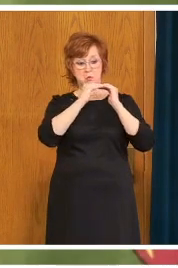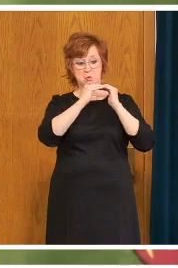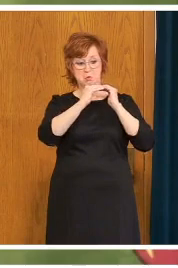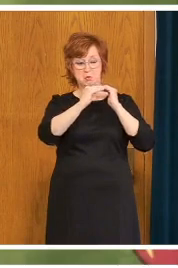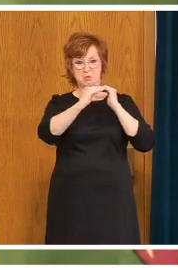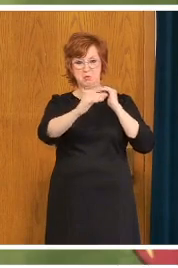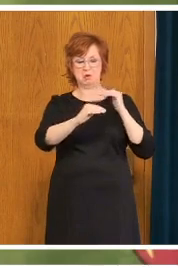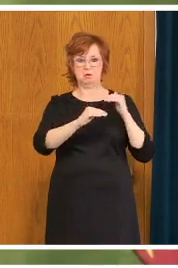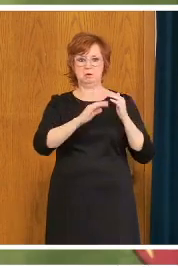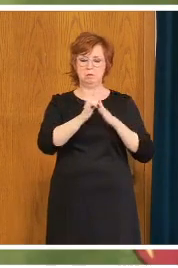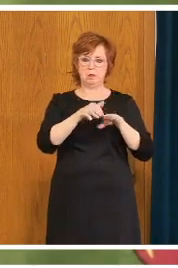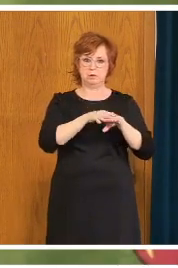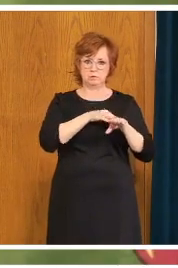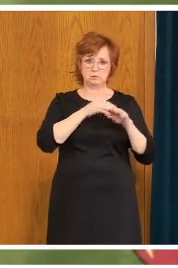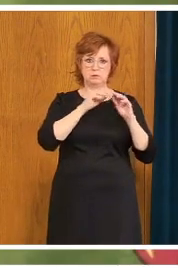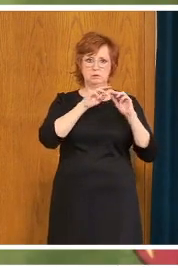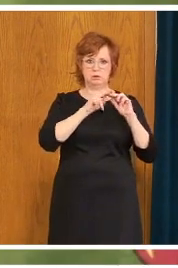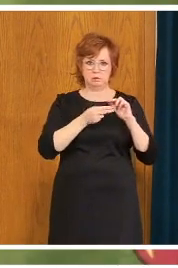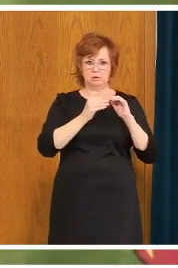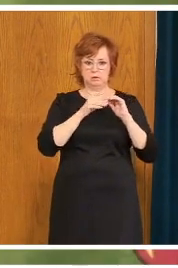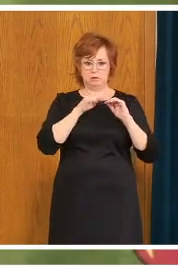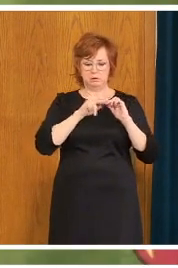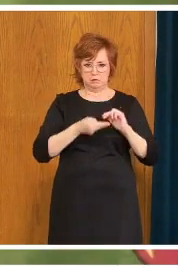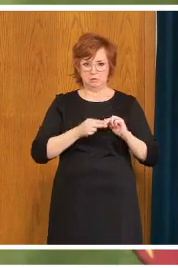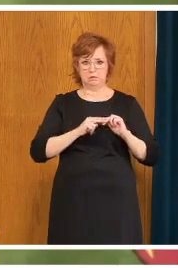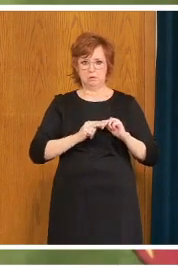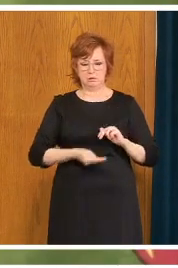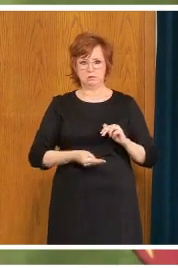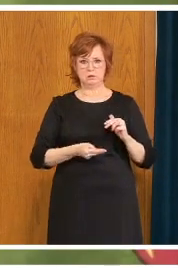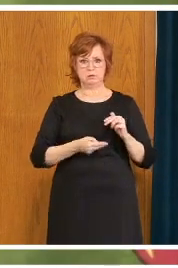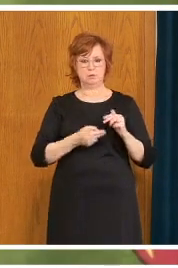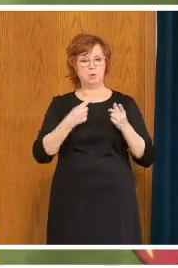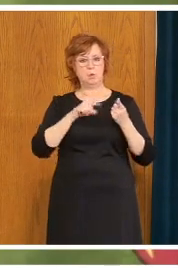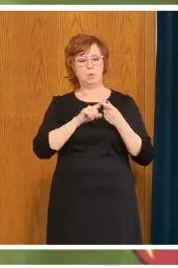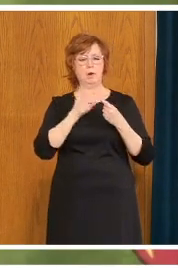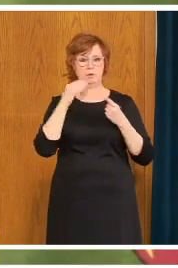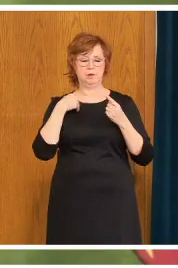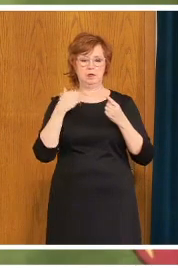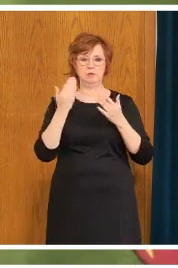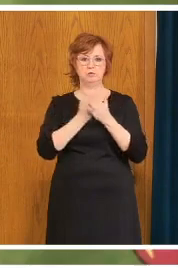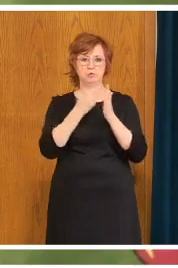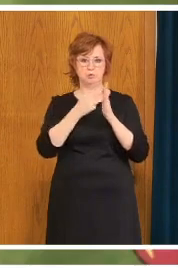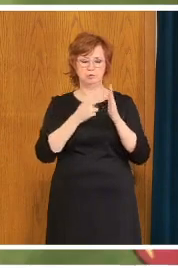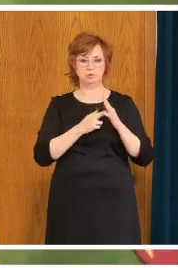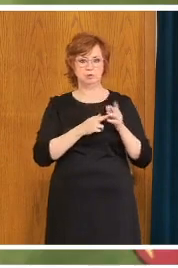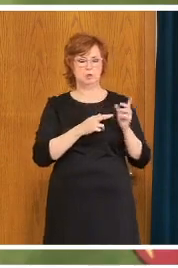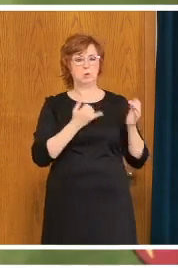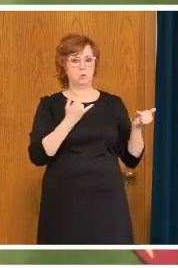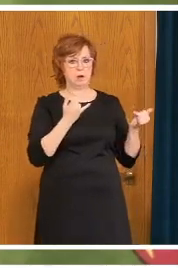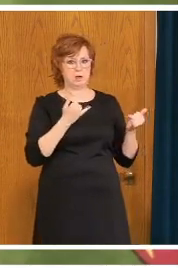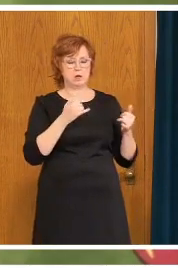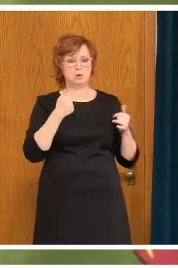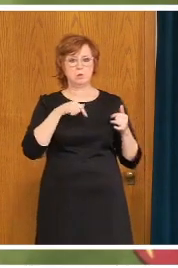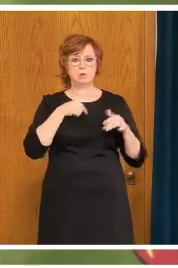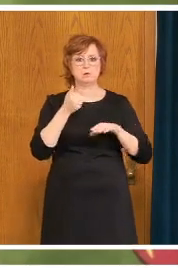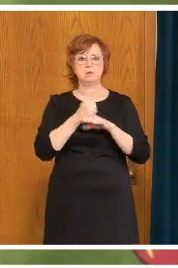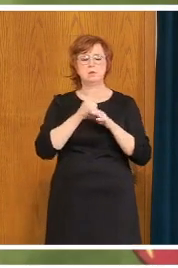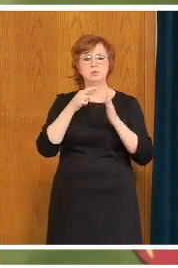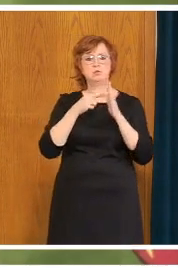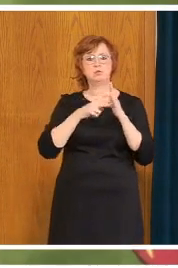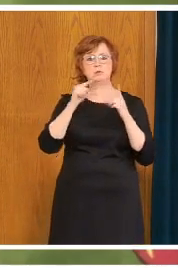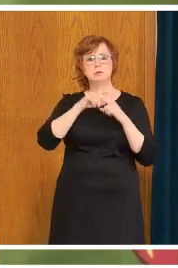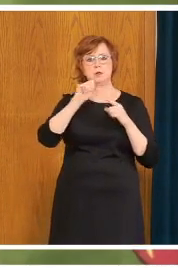at, and when would you consider implementing them? Well, our current restrictions are in place till April 26 in Regina and in the province, the ones that